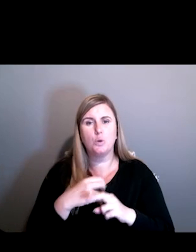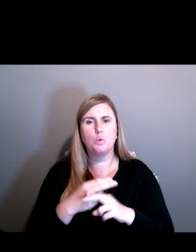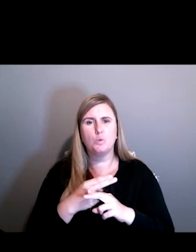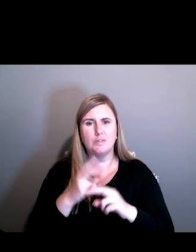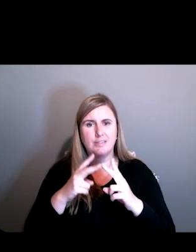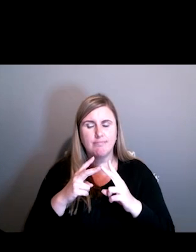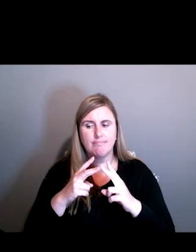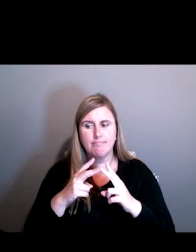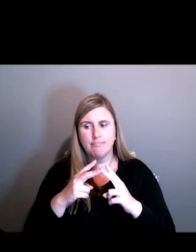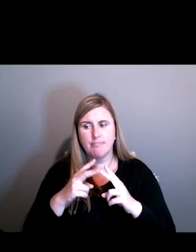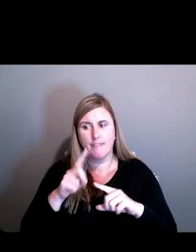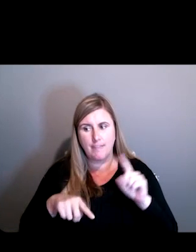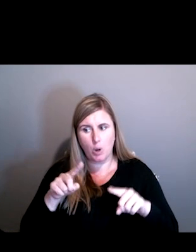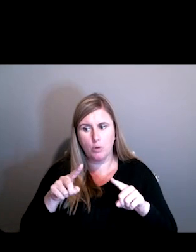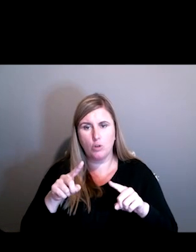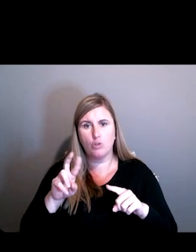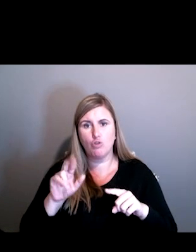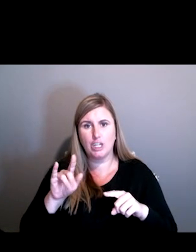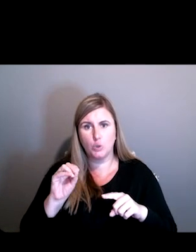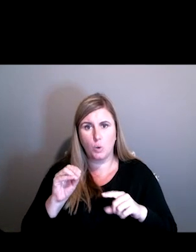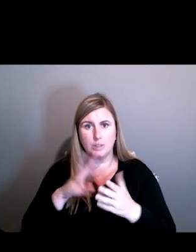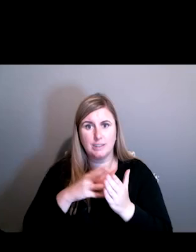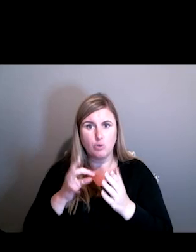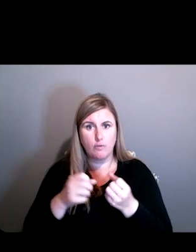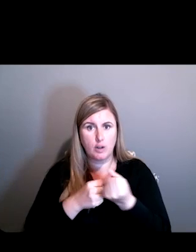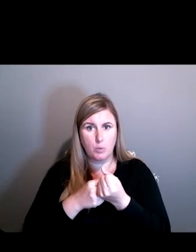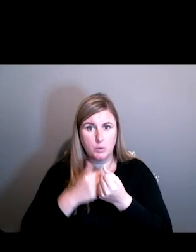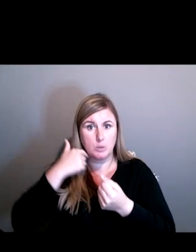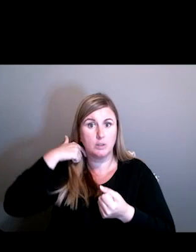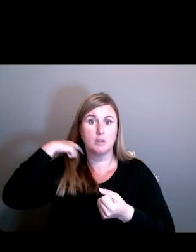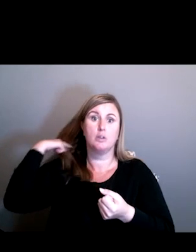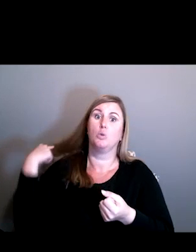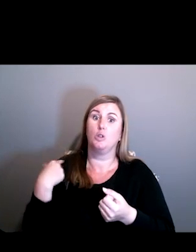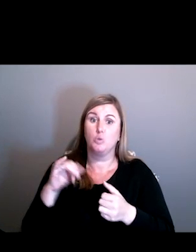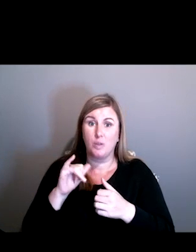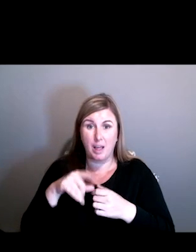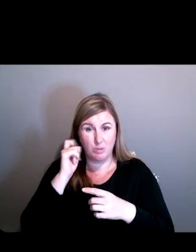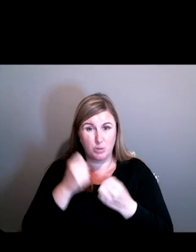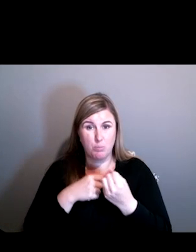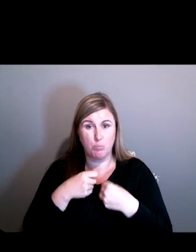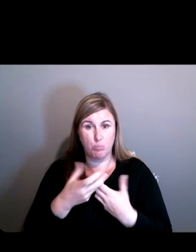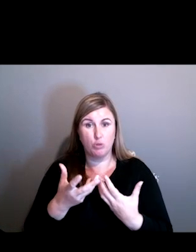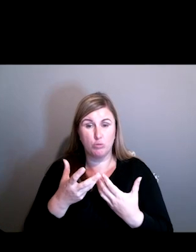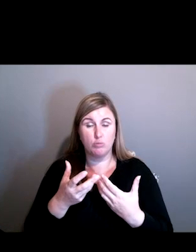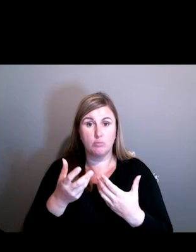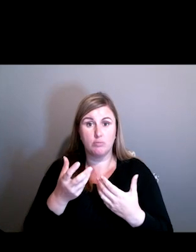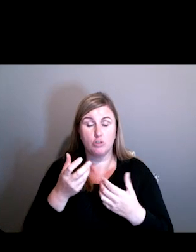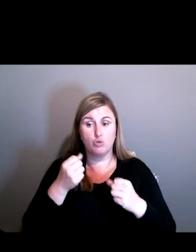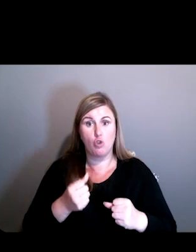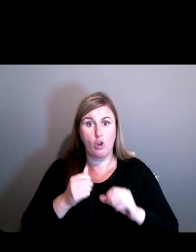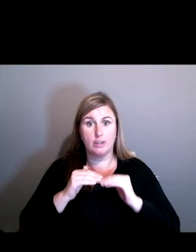And like I said previously, we use a very variable ratio schedule of reinforcement. We do so because it